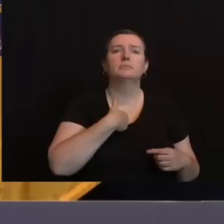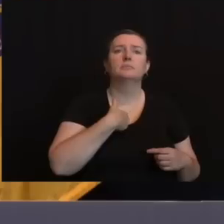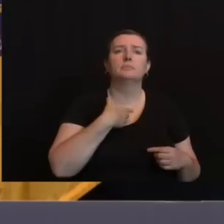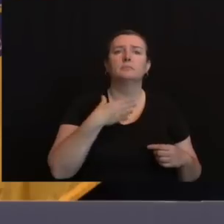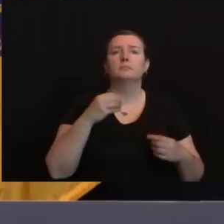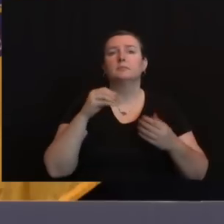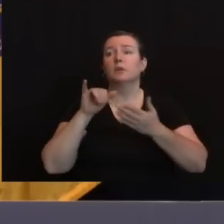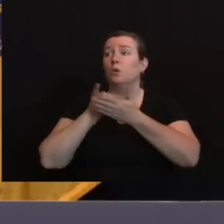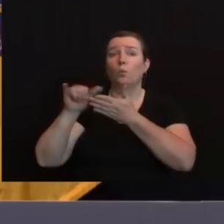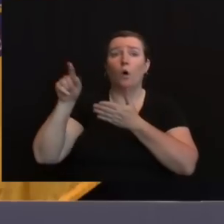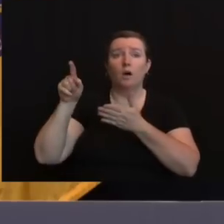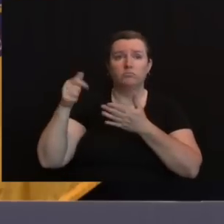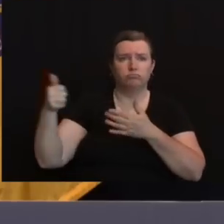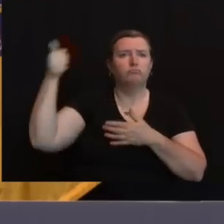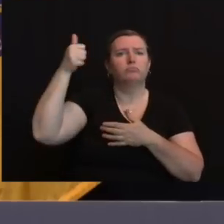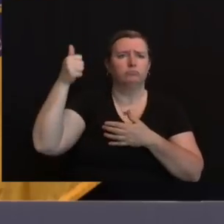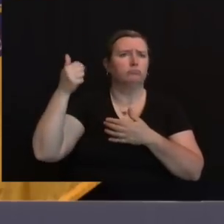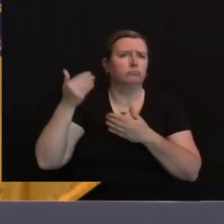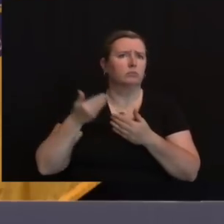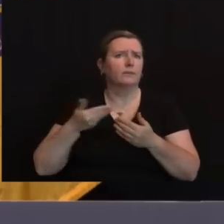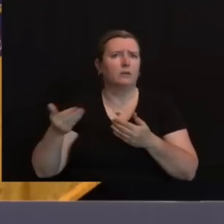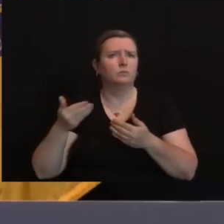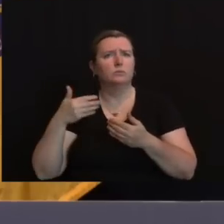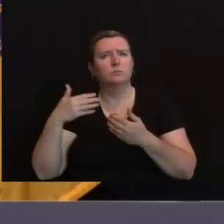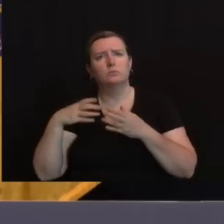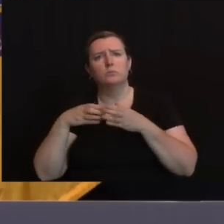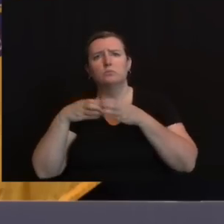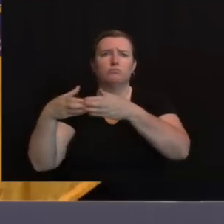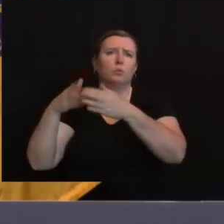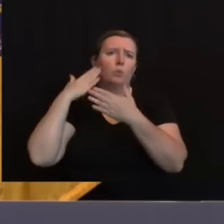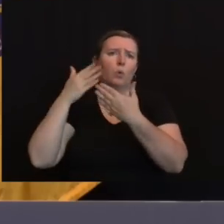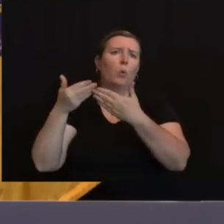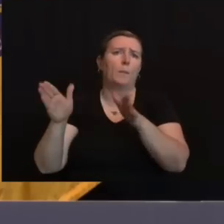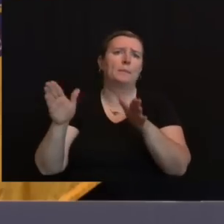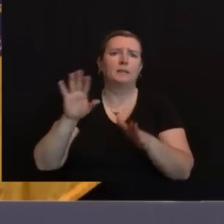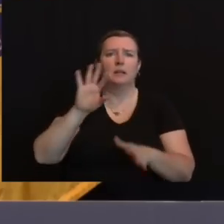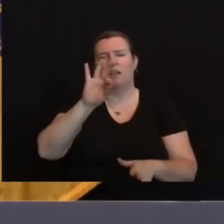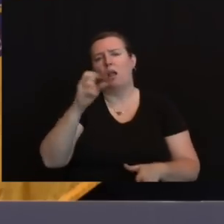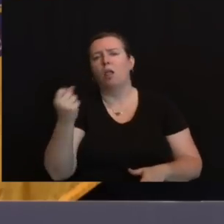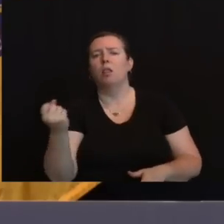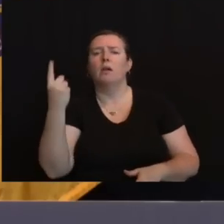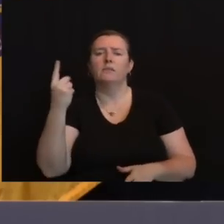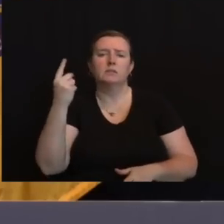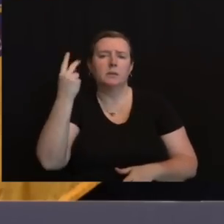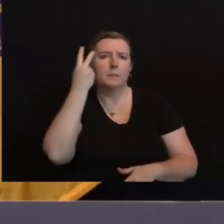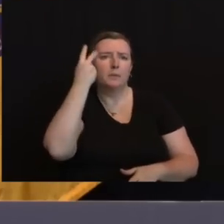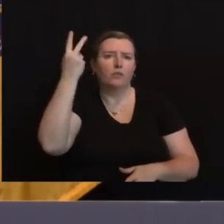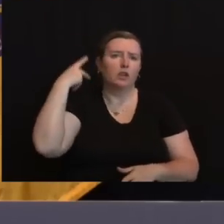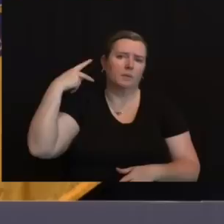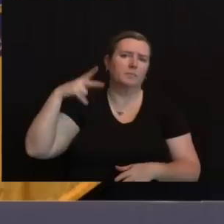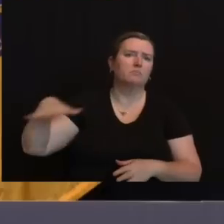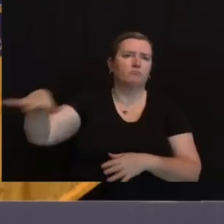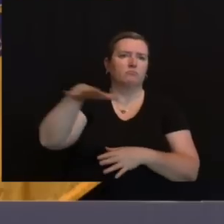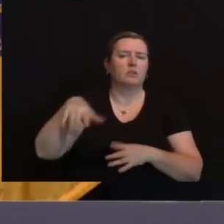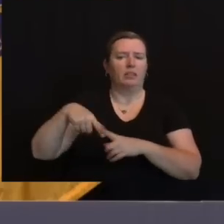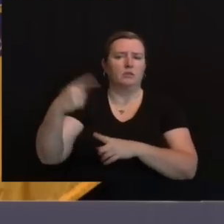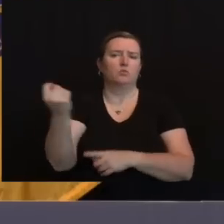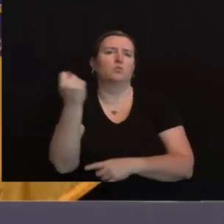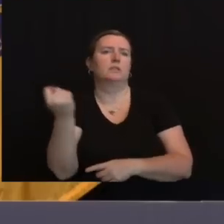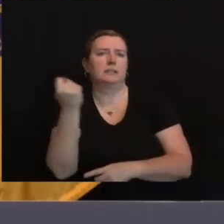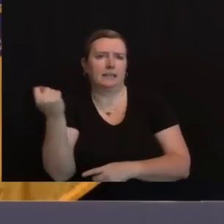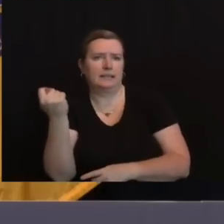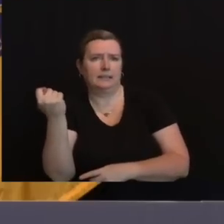to stand with him as they reopen the 9/11 Memorial Plaza on Saturday, July 4th. So